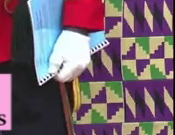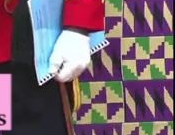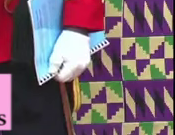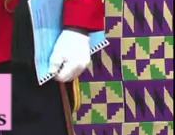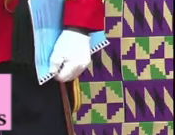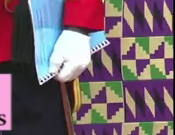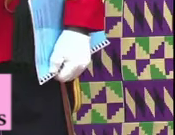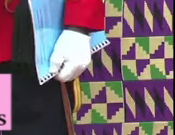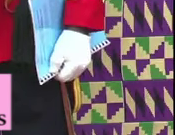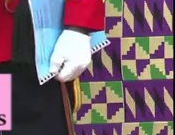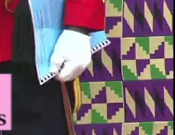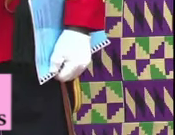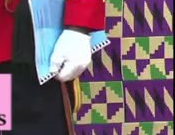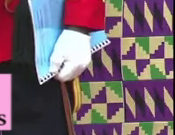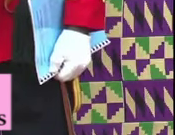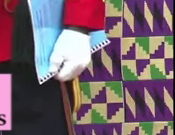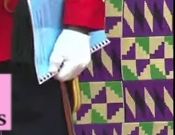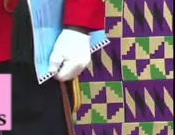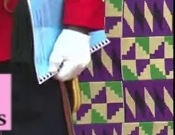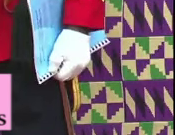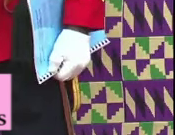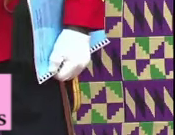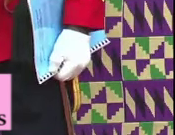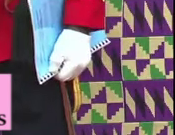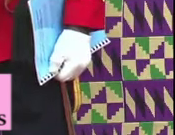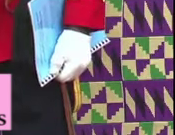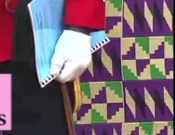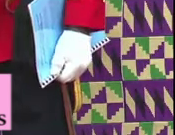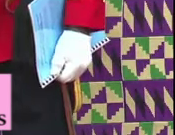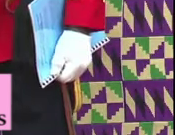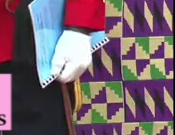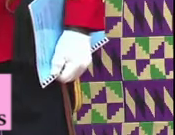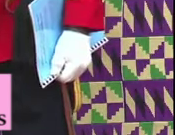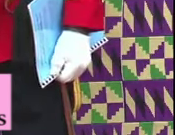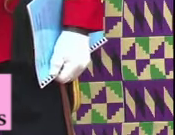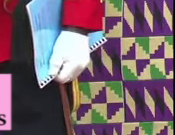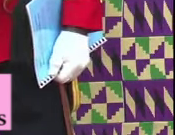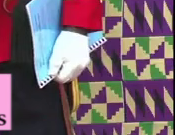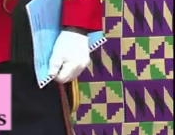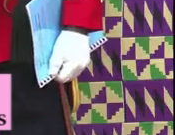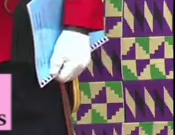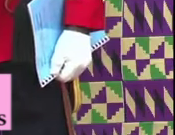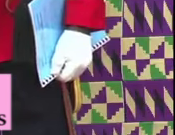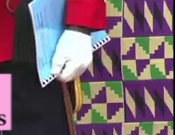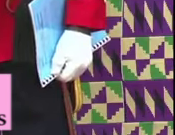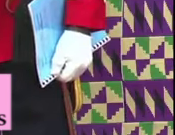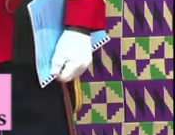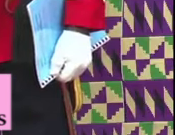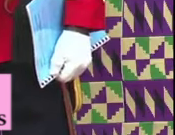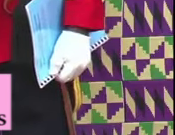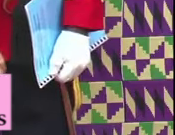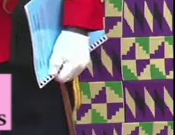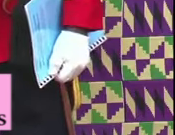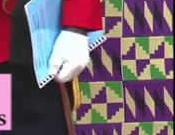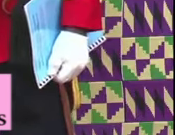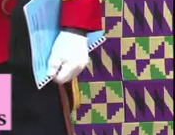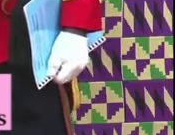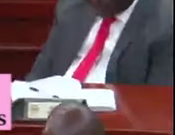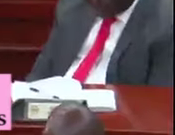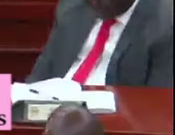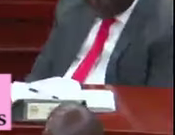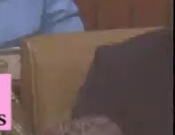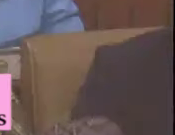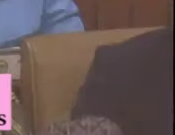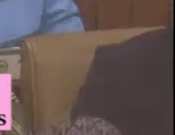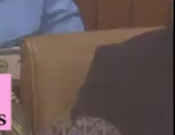with the delivery of 8.3 million doses, followed by 2.05 million doses of COVID-19